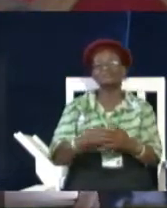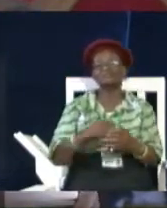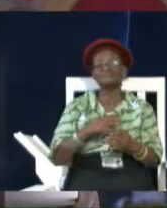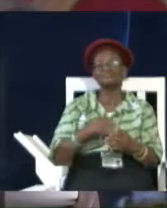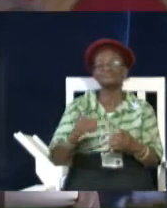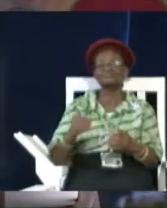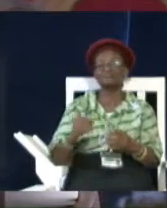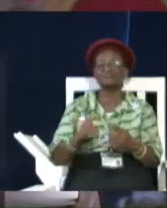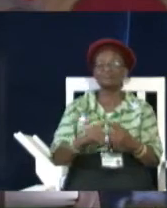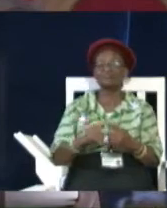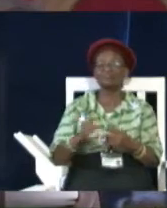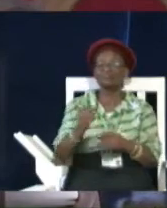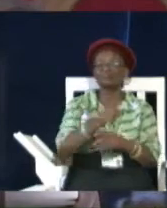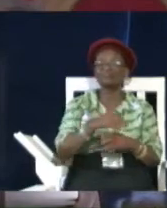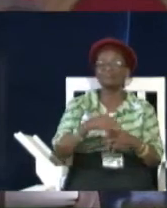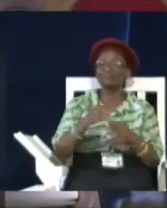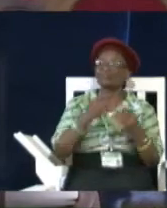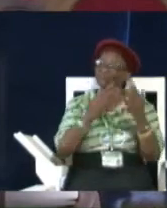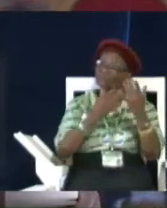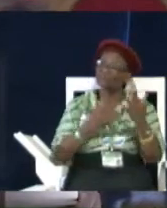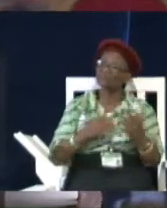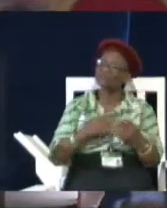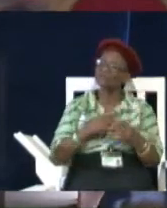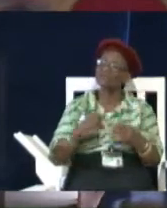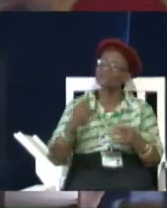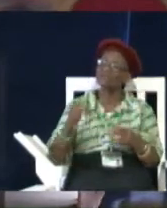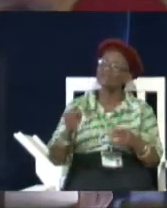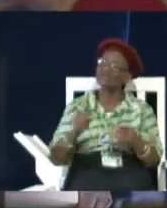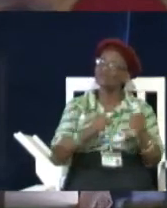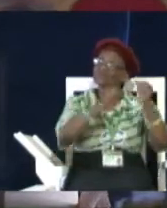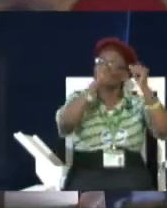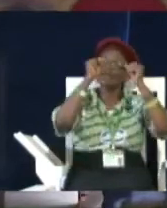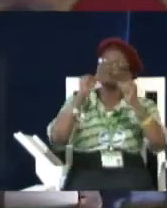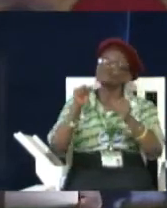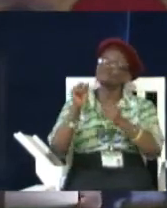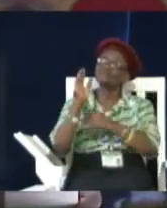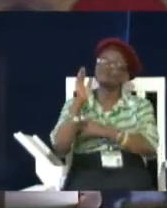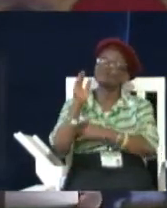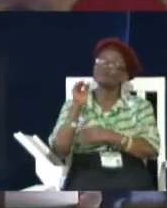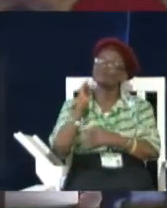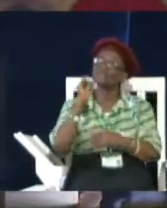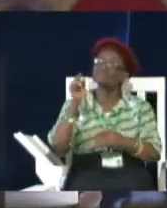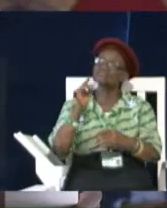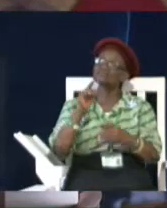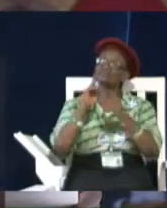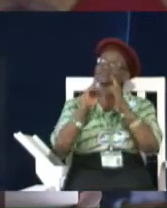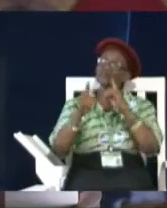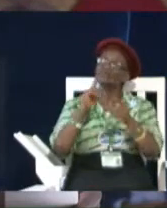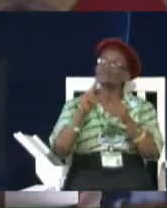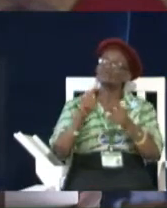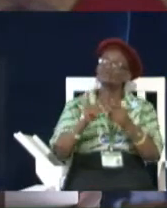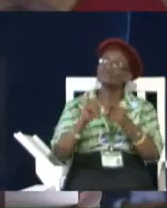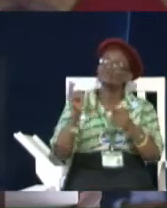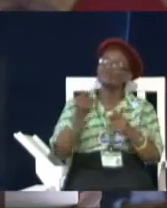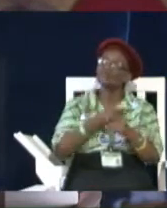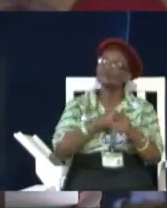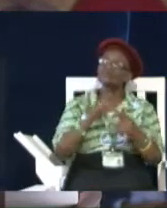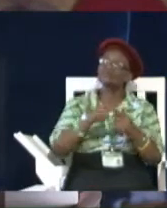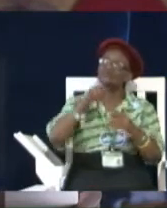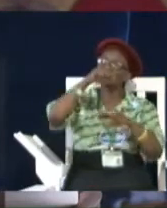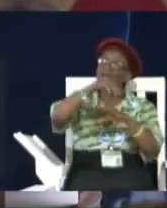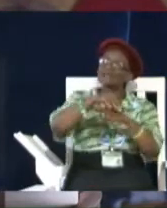And the Almighty God is talking to us tonight about the oil of